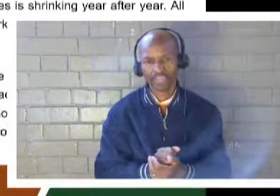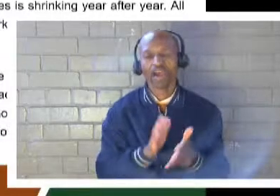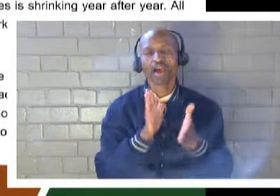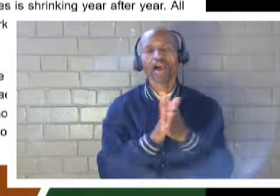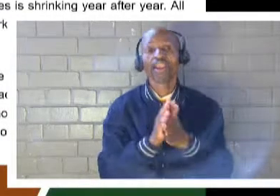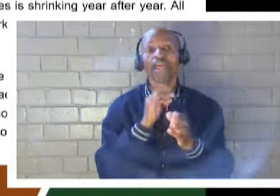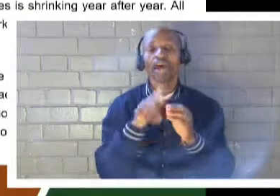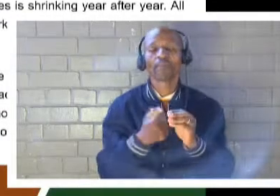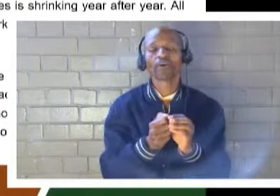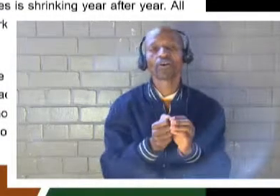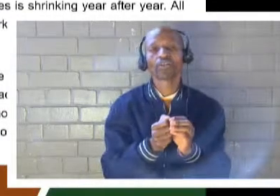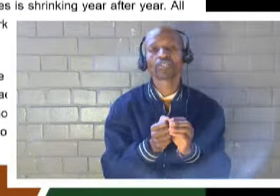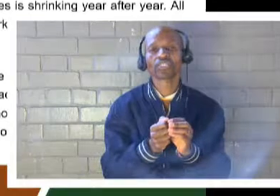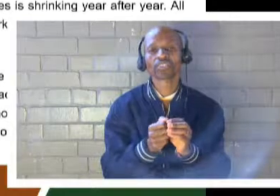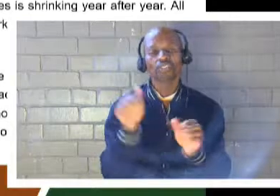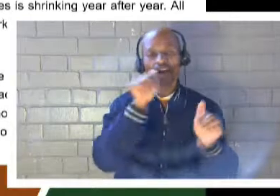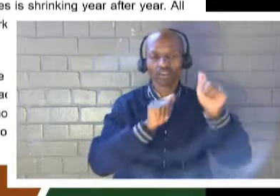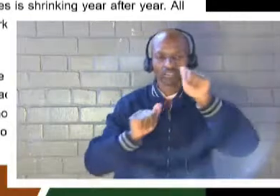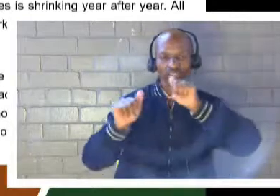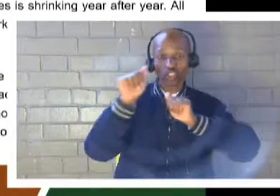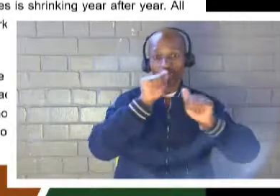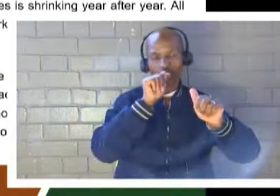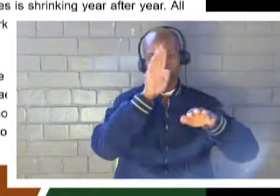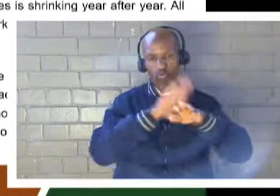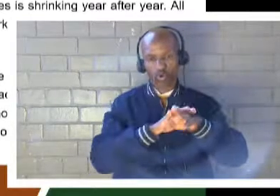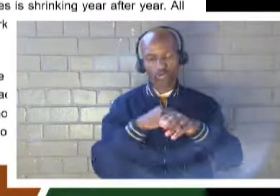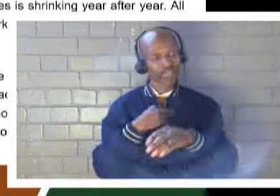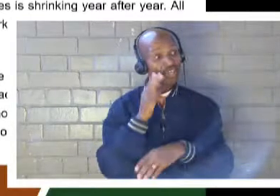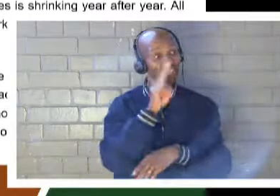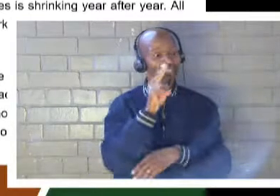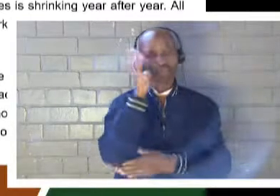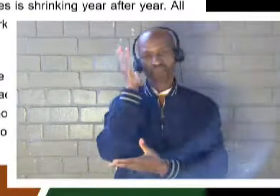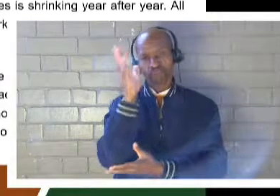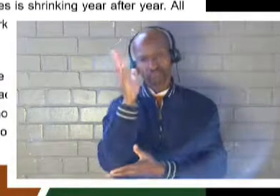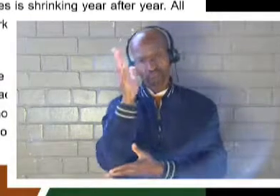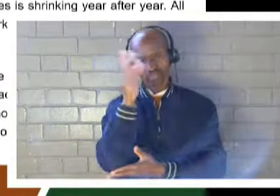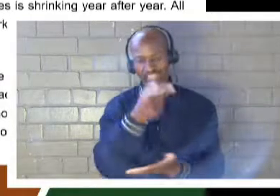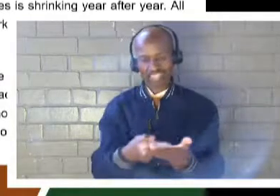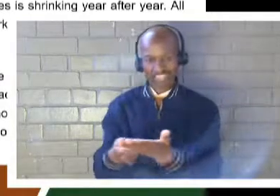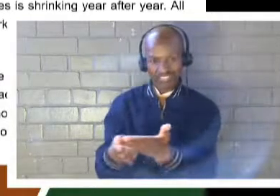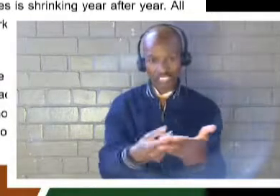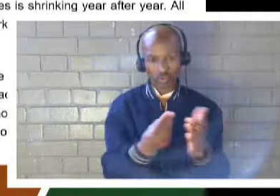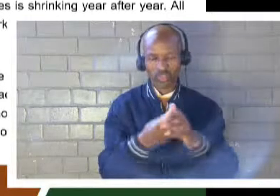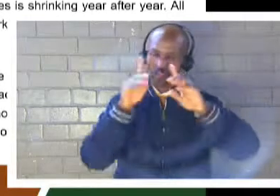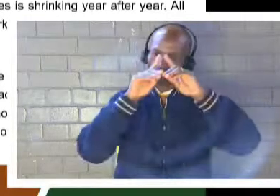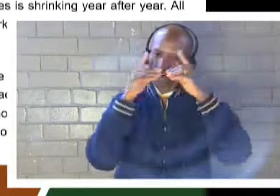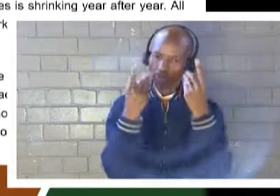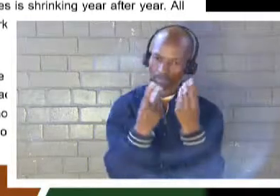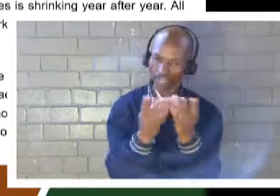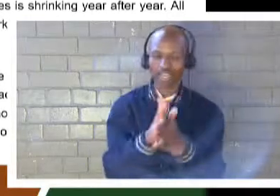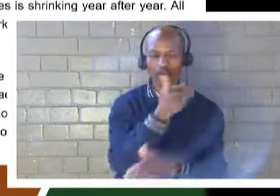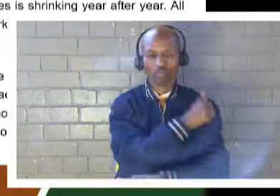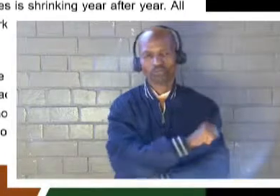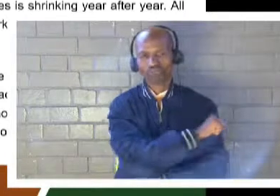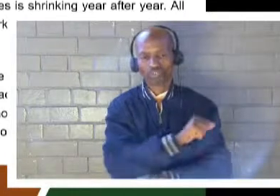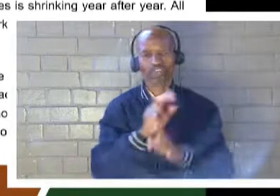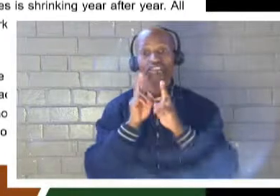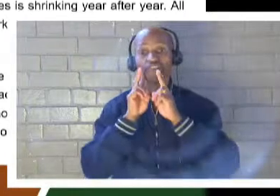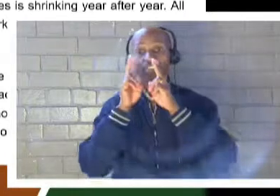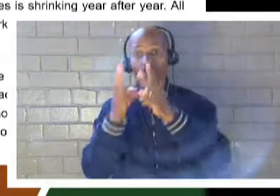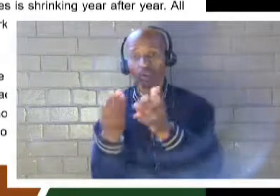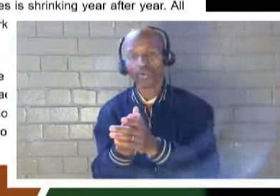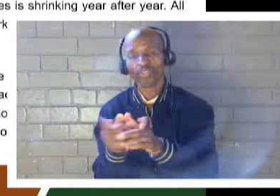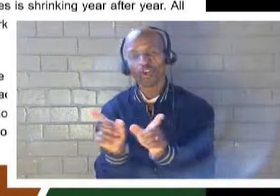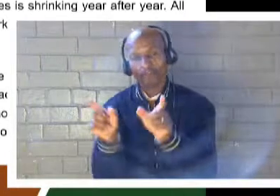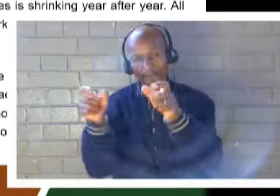And then in terms of the overall assessment, whilst noting the presentation and debates with the department as well as the hospital visited by the